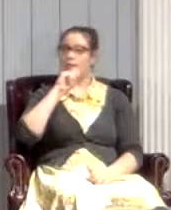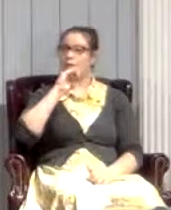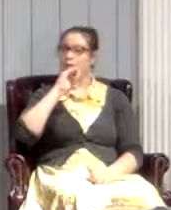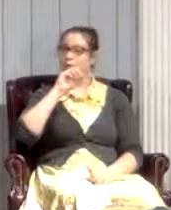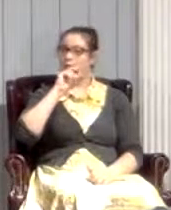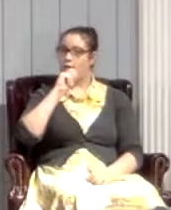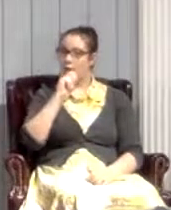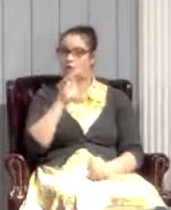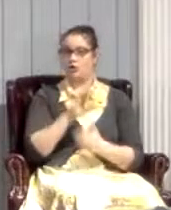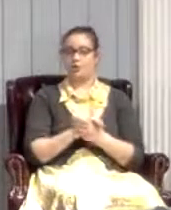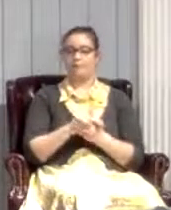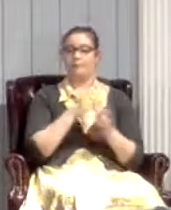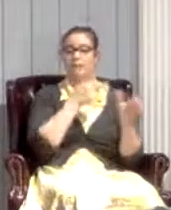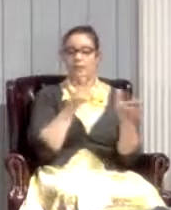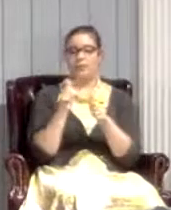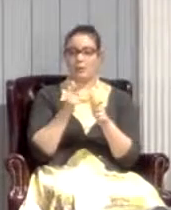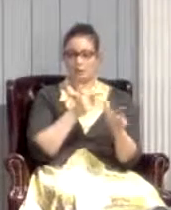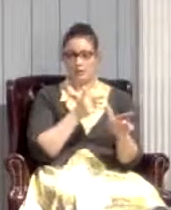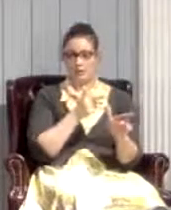interesting passage. So